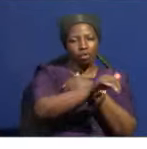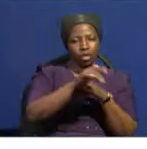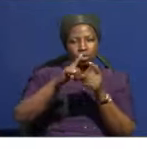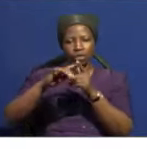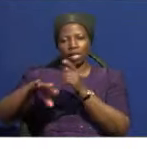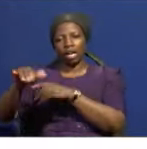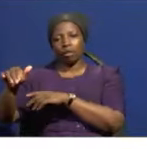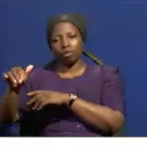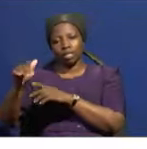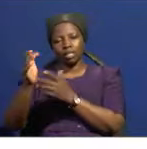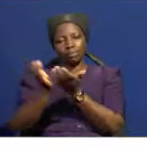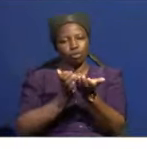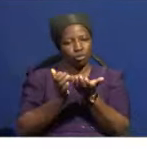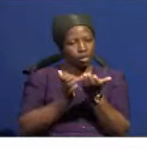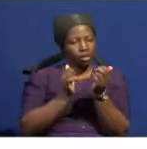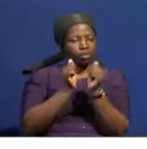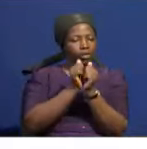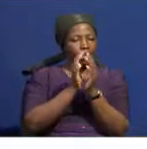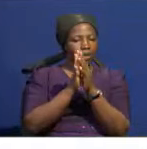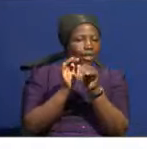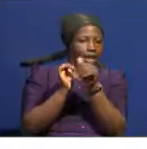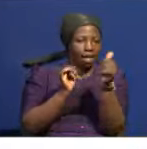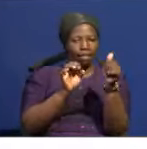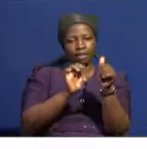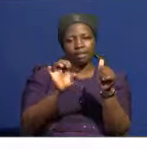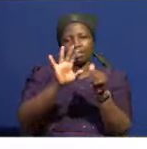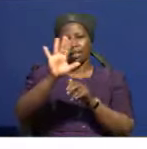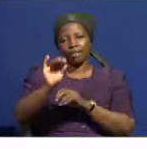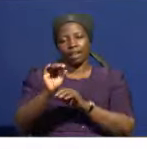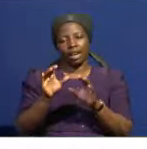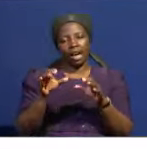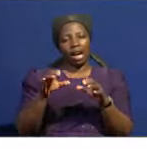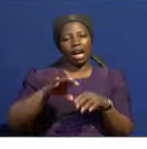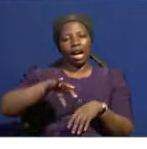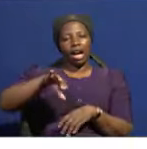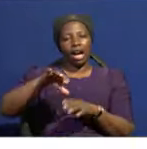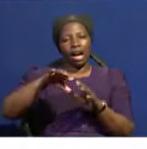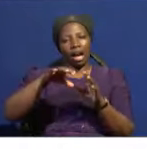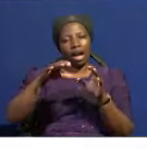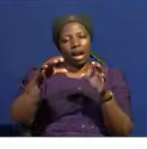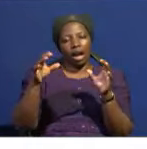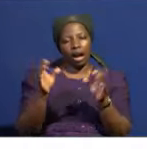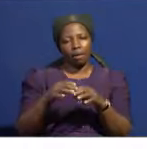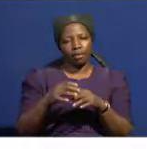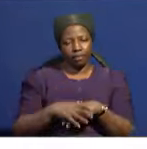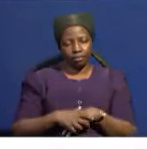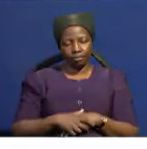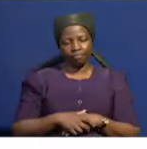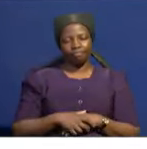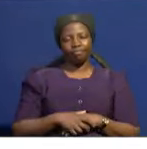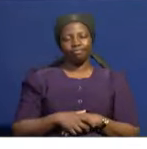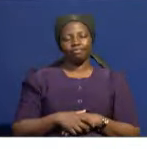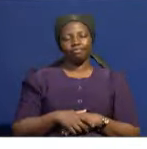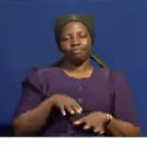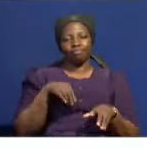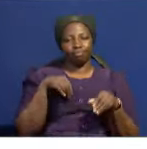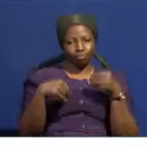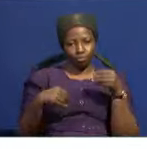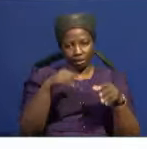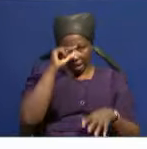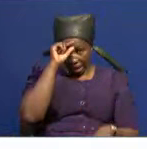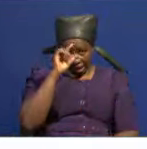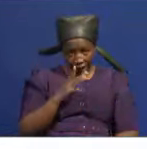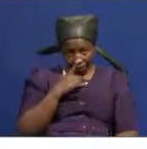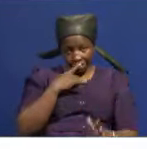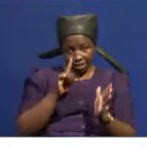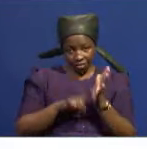and other East African countries. Speaking after the signing of intent in Busia, Busia Governor Dr. Paul Otuoma said